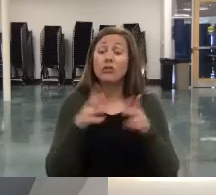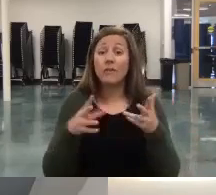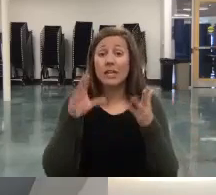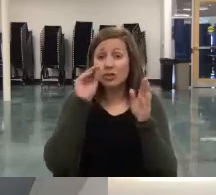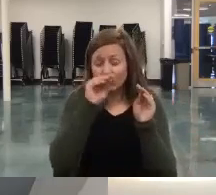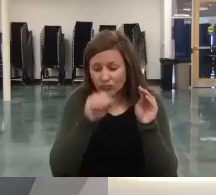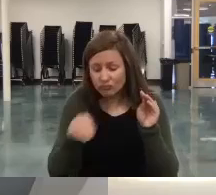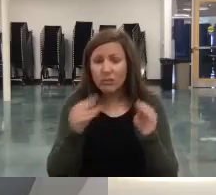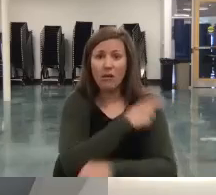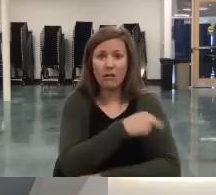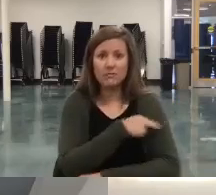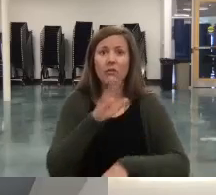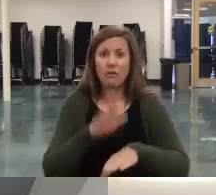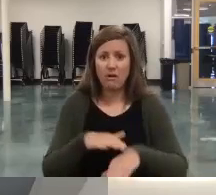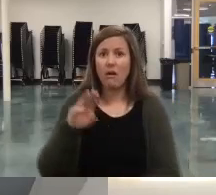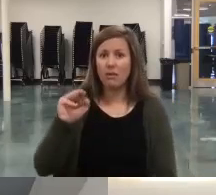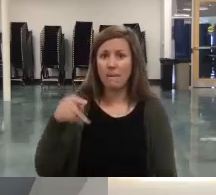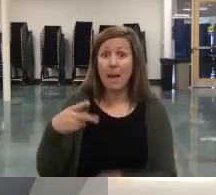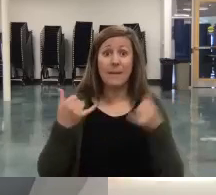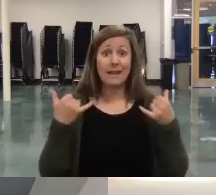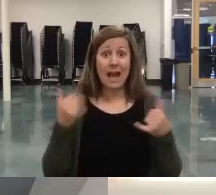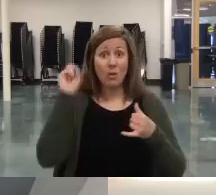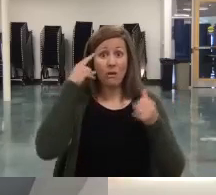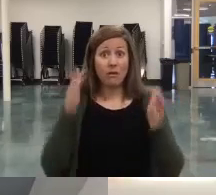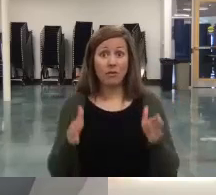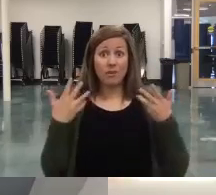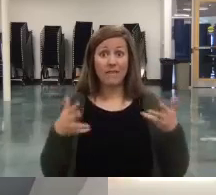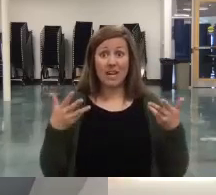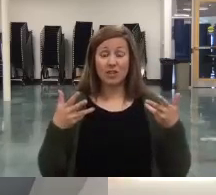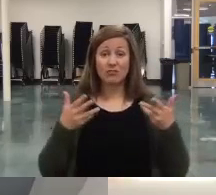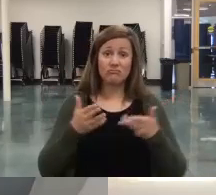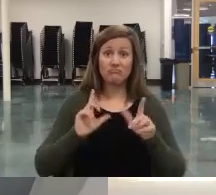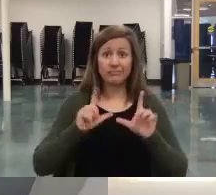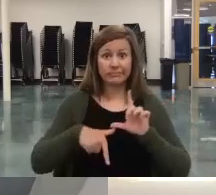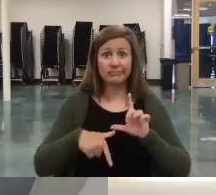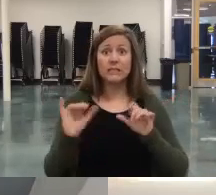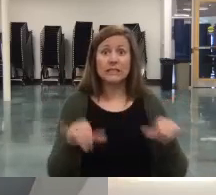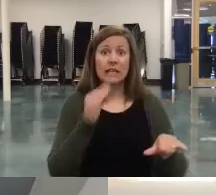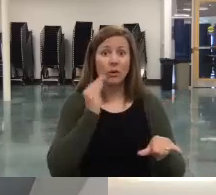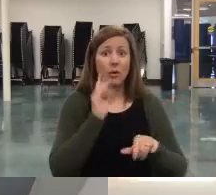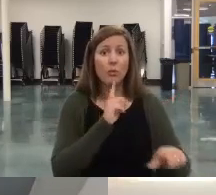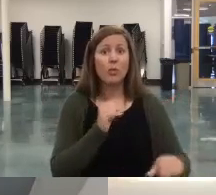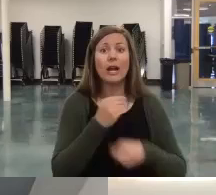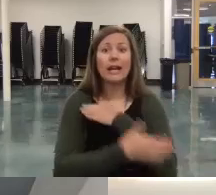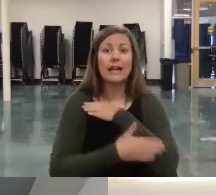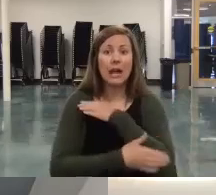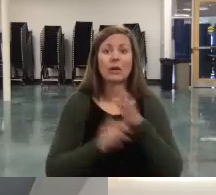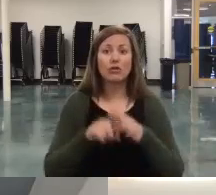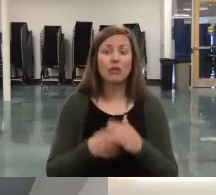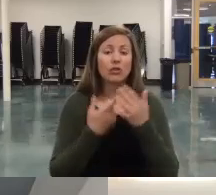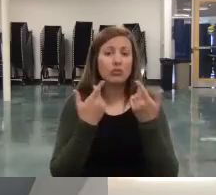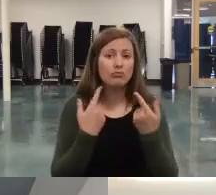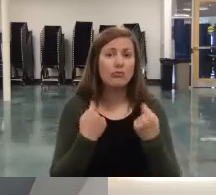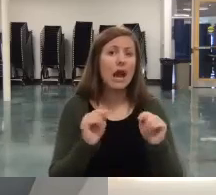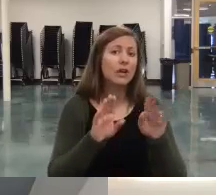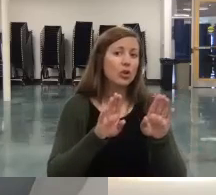map. Now that the governor has, lifted the stay-at-home order and counties are starting to try and get back into